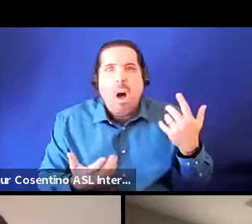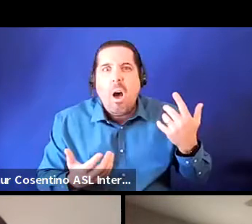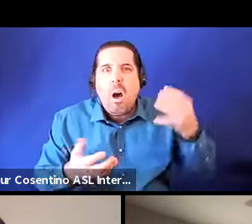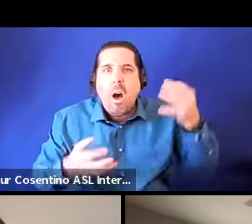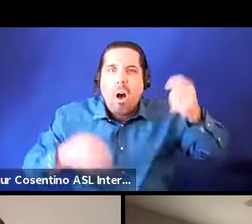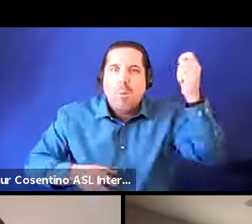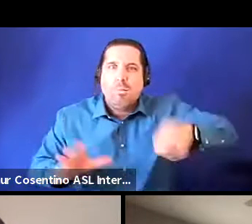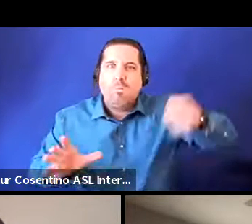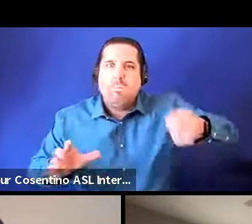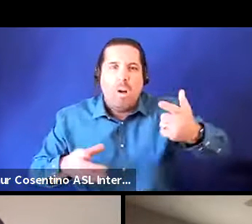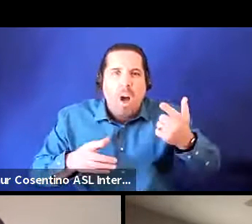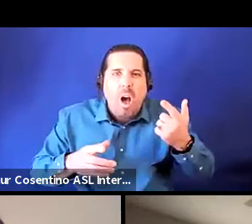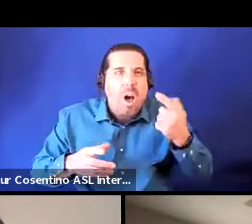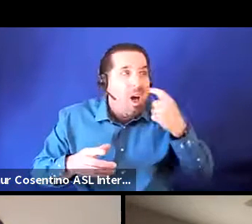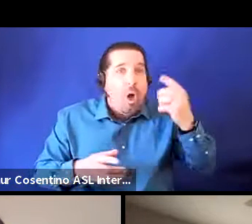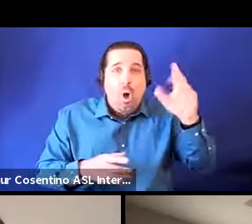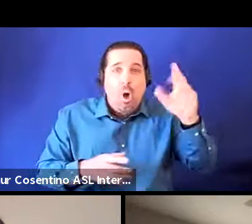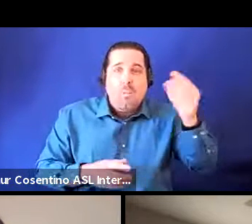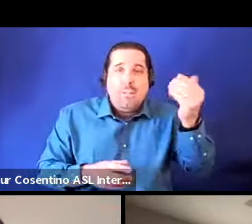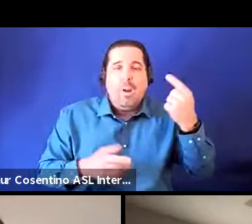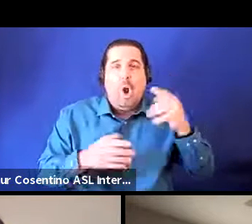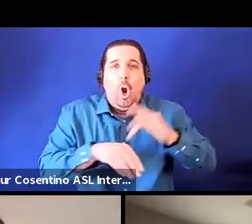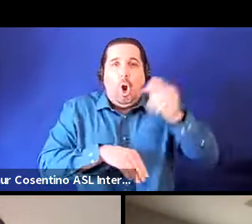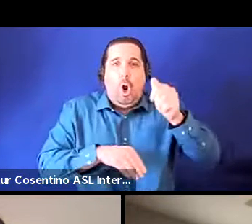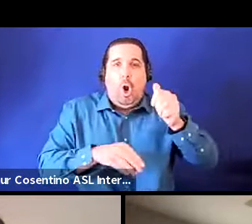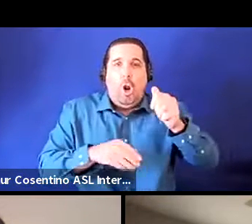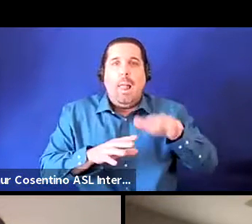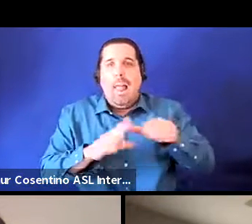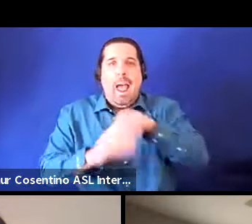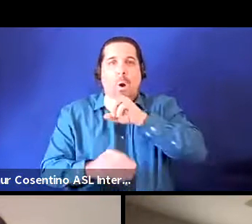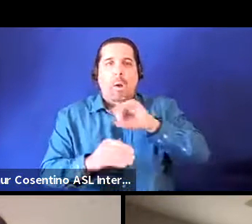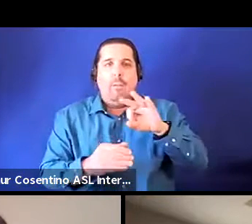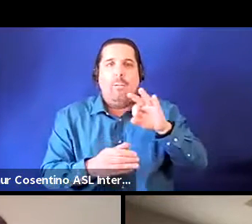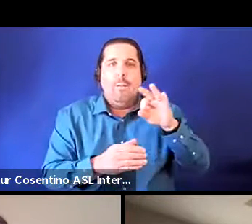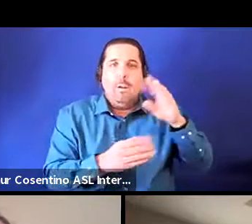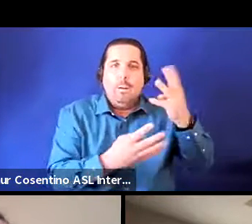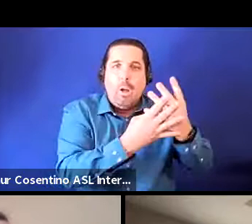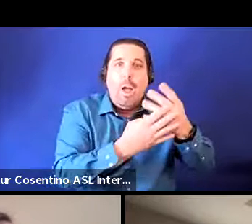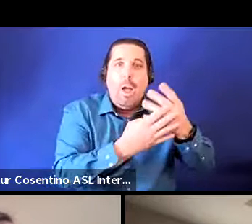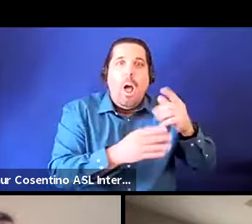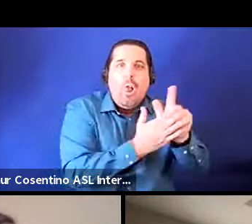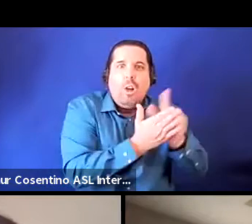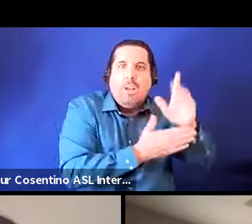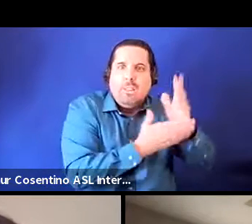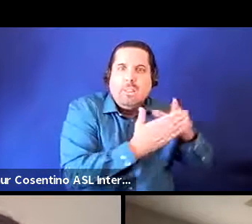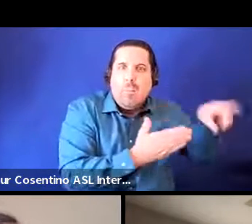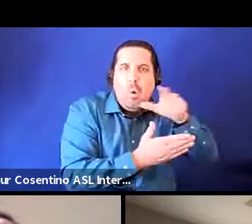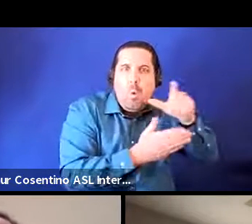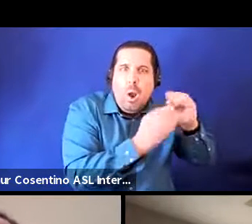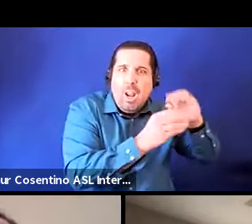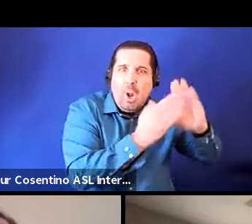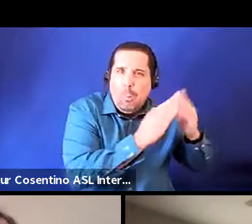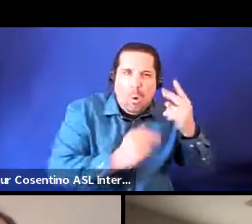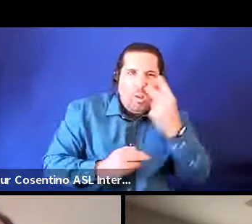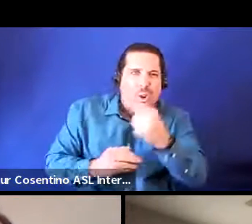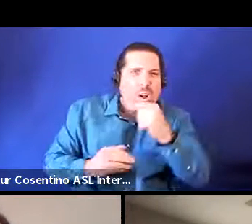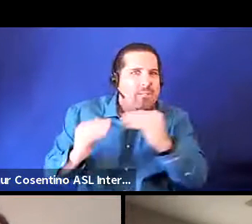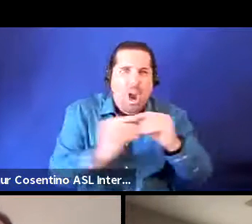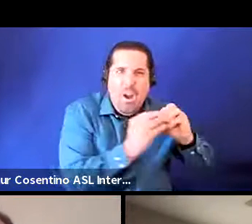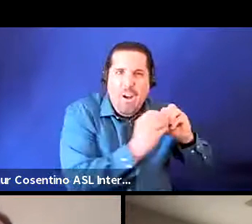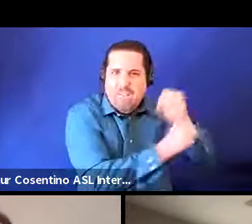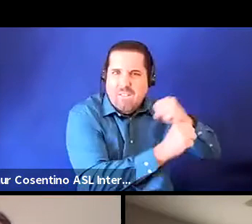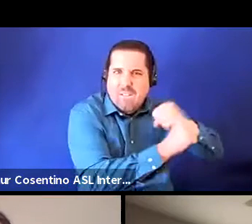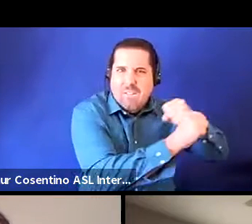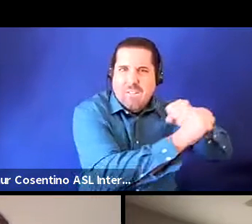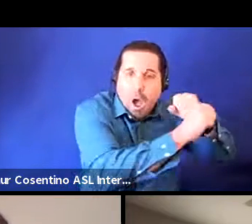until 2015, I get an early kick because of some legislation that folks in the community have worked on to try to get legislation passed to say that folks that